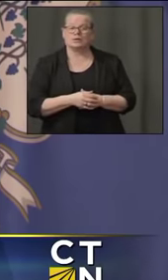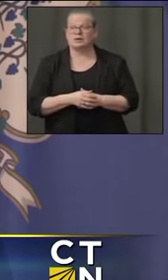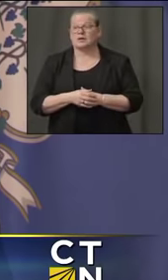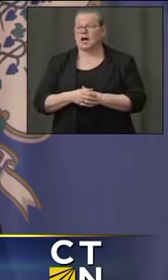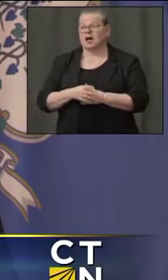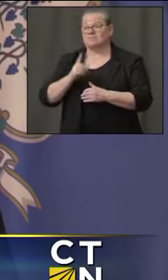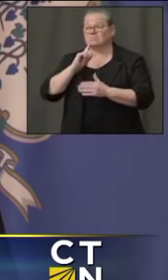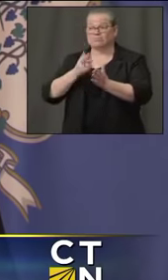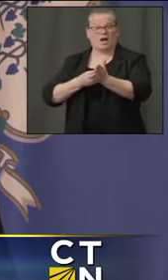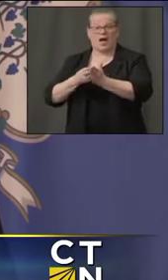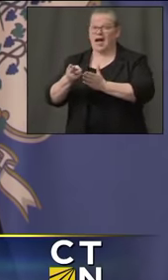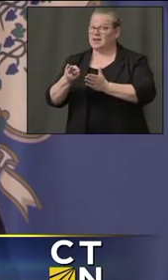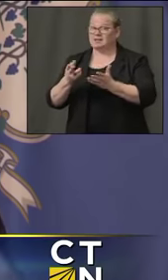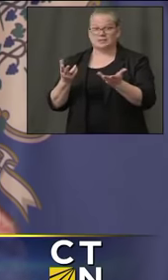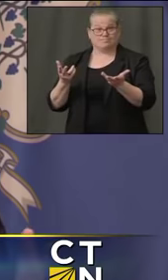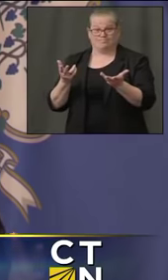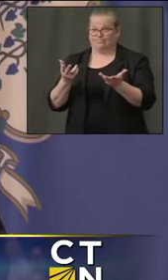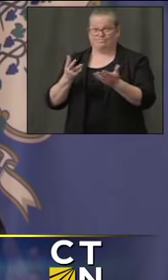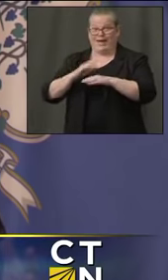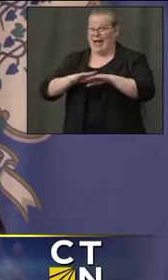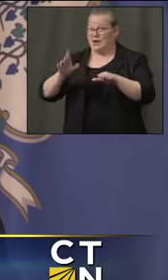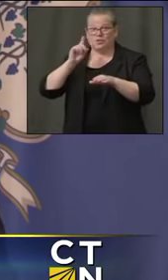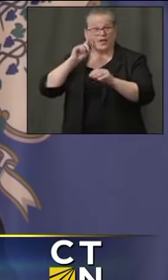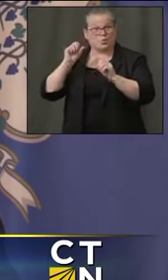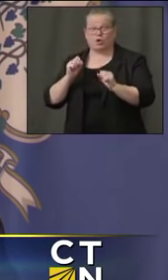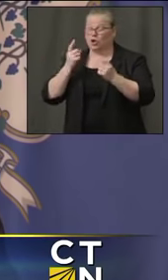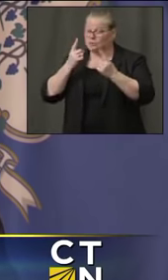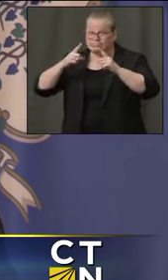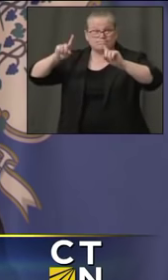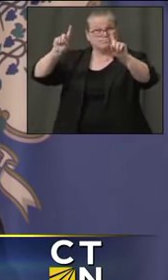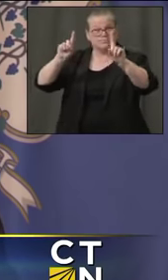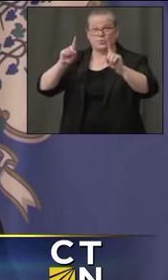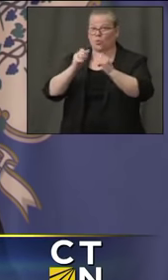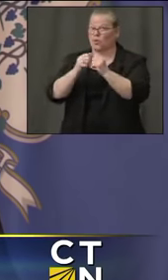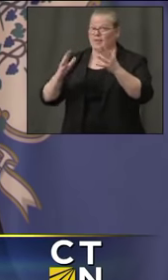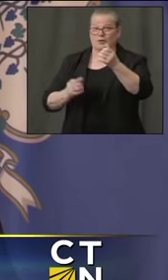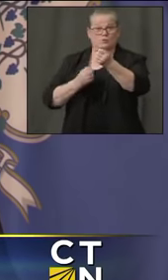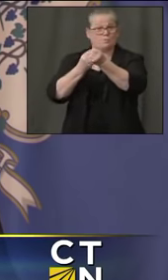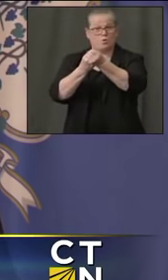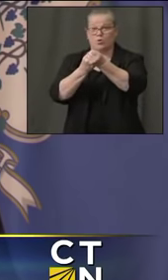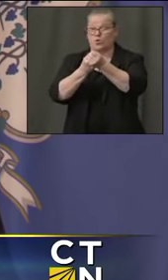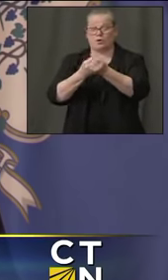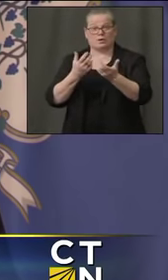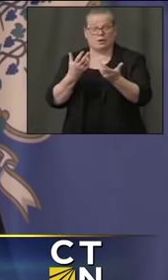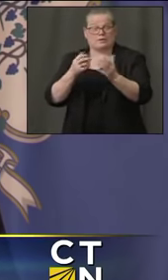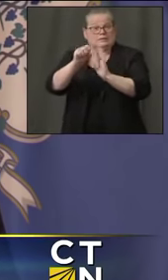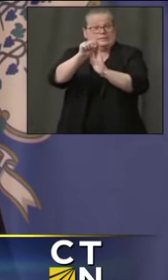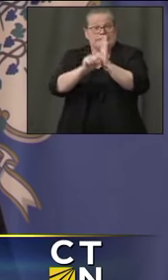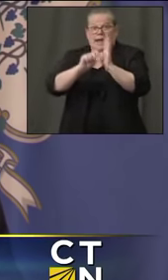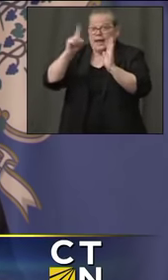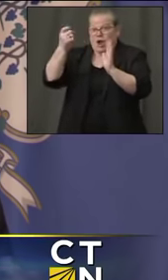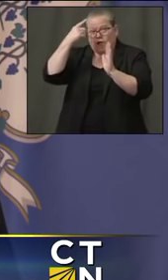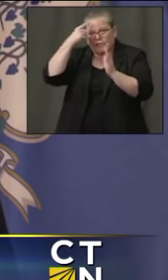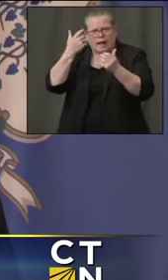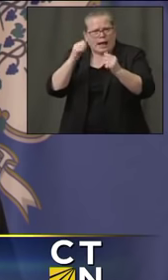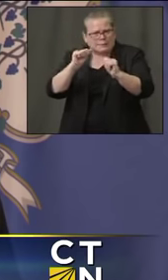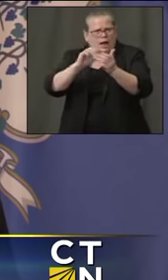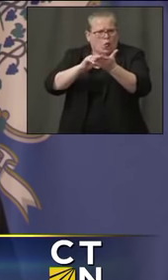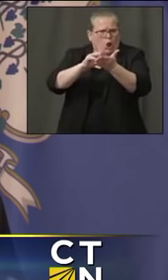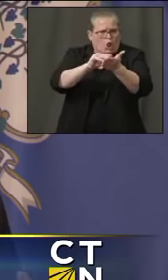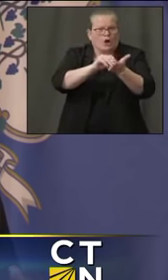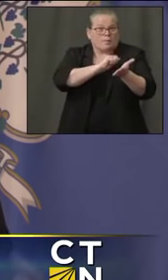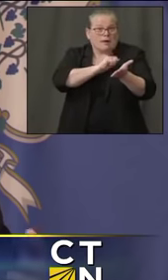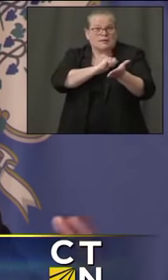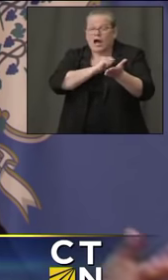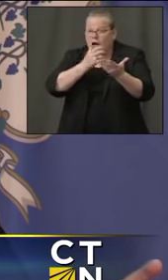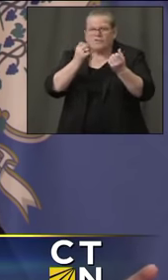mean, I'm still getting to know state government. They're amazing people here with a great deal of expertise. But look, there